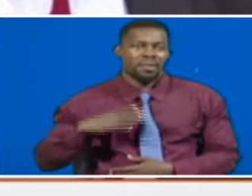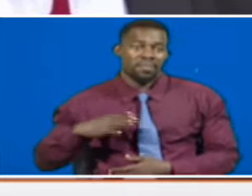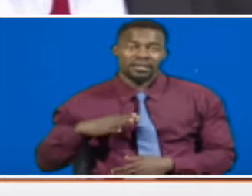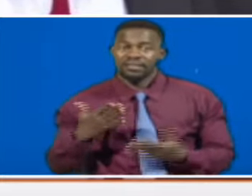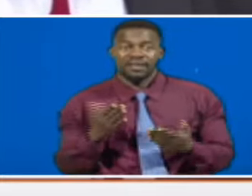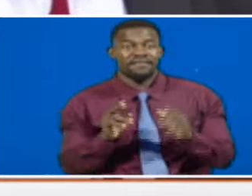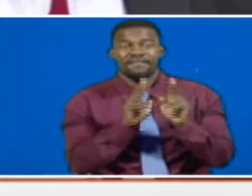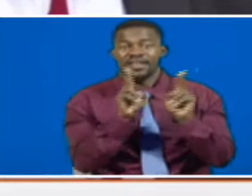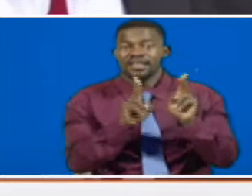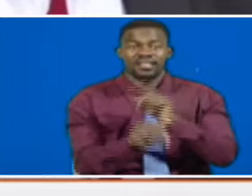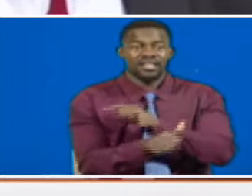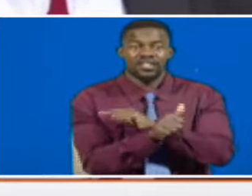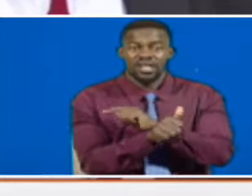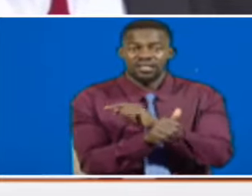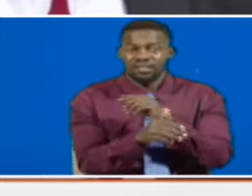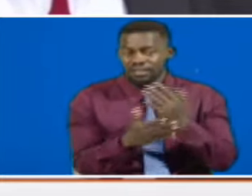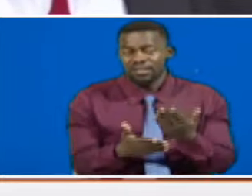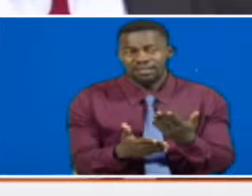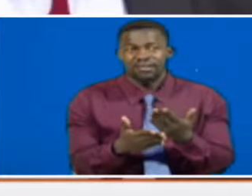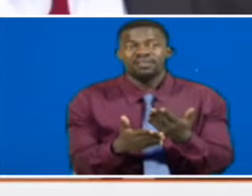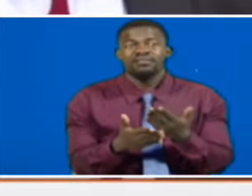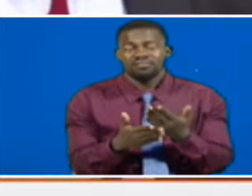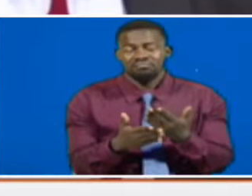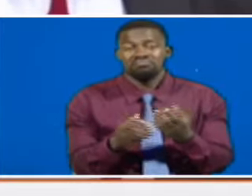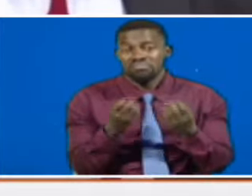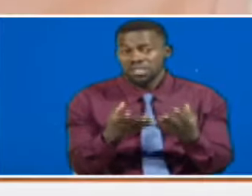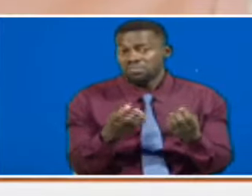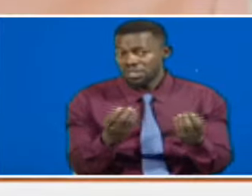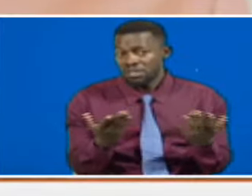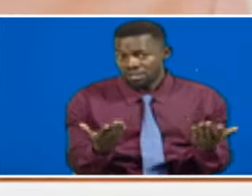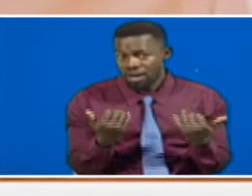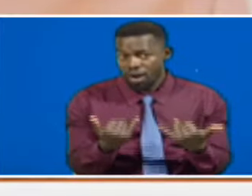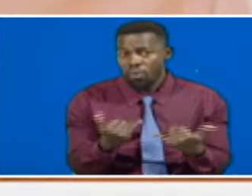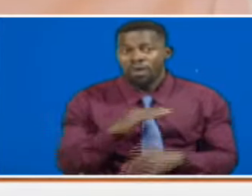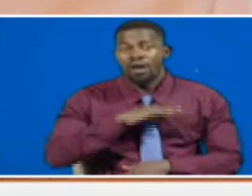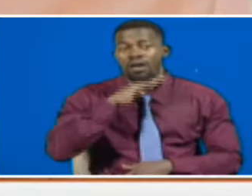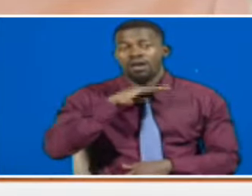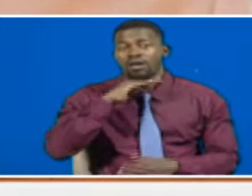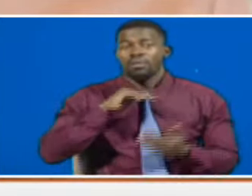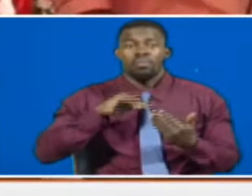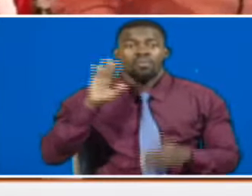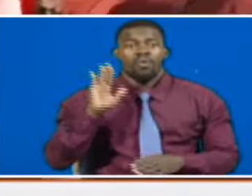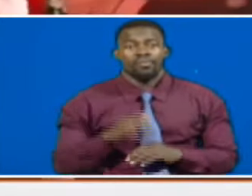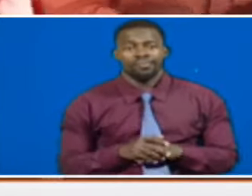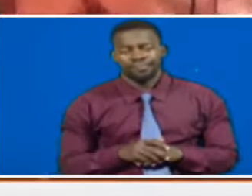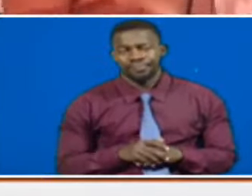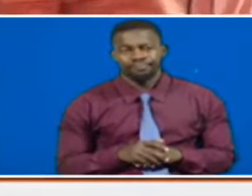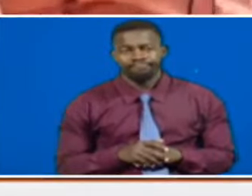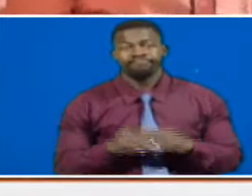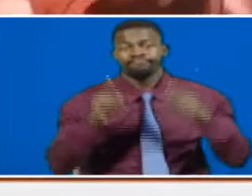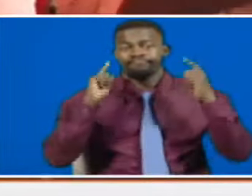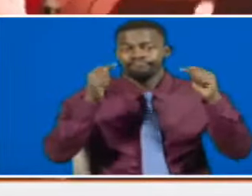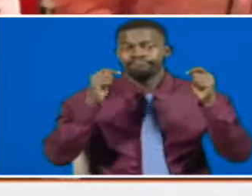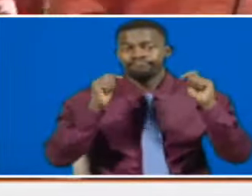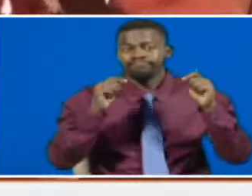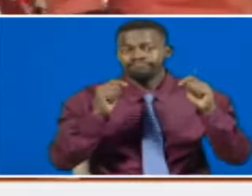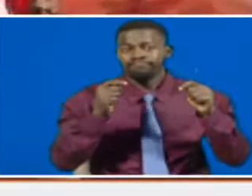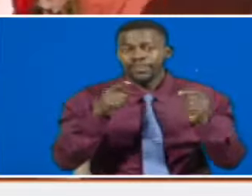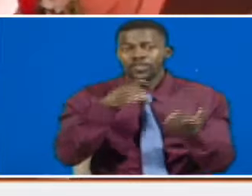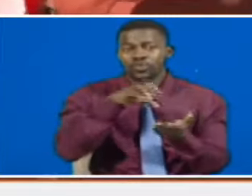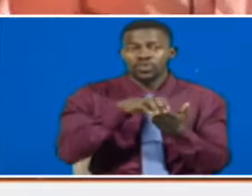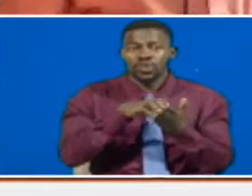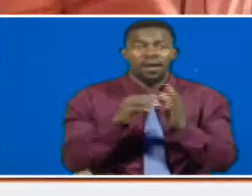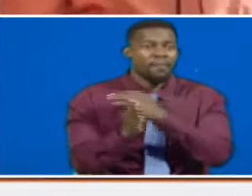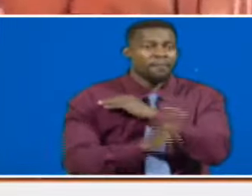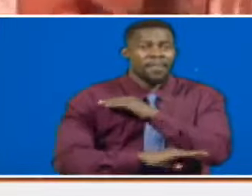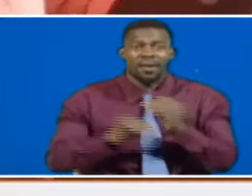is dangerous, for many lose their lives. Wainaina say the ongoing strike is making worse an already strained